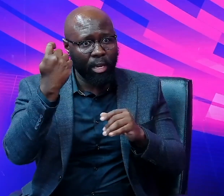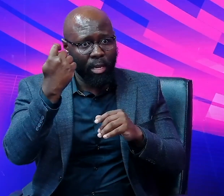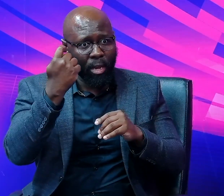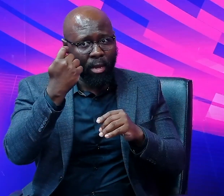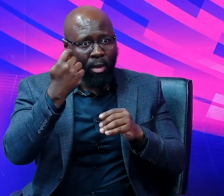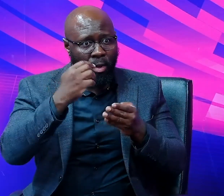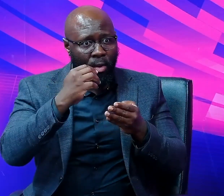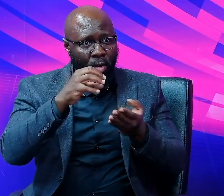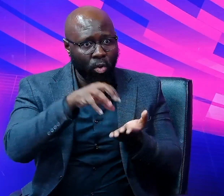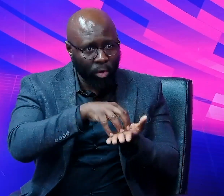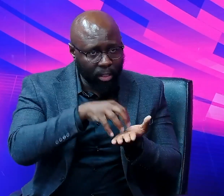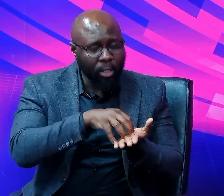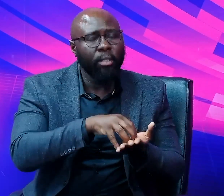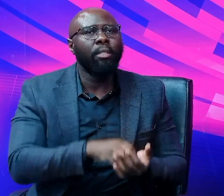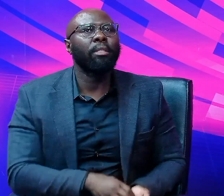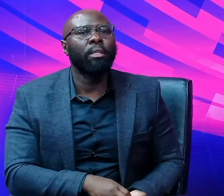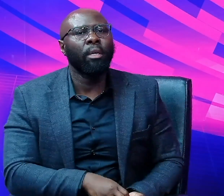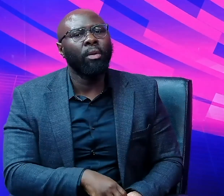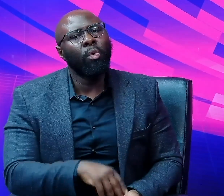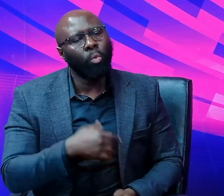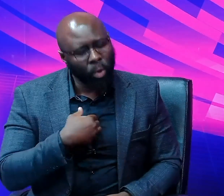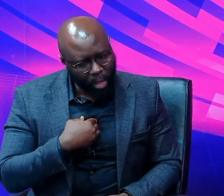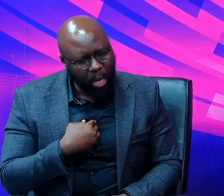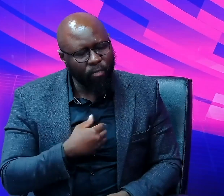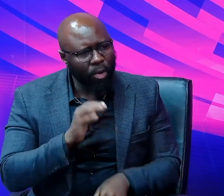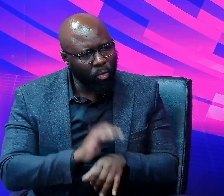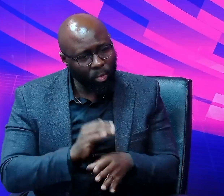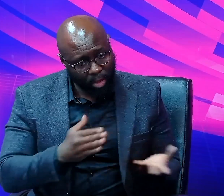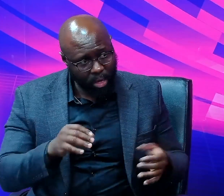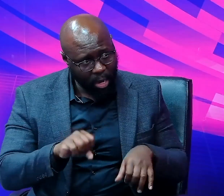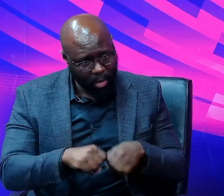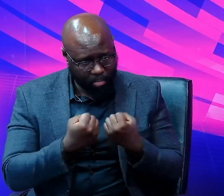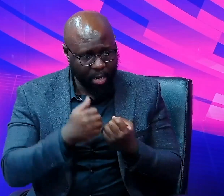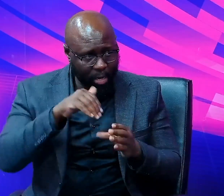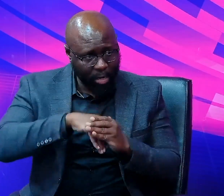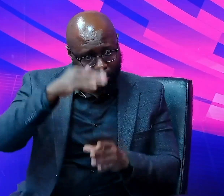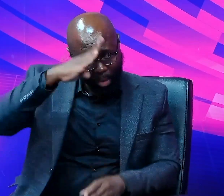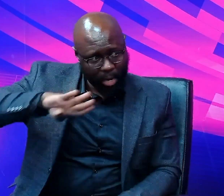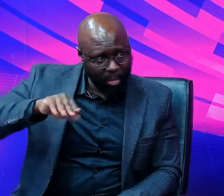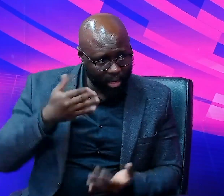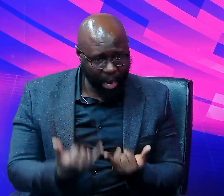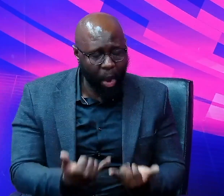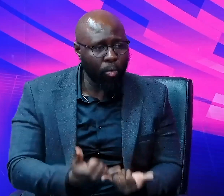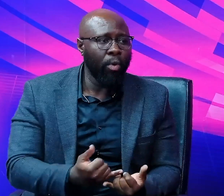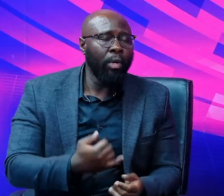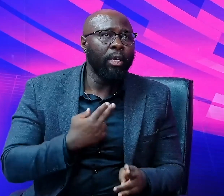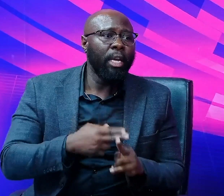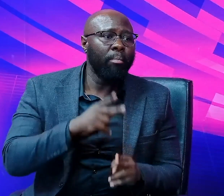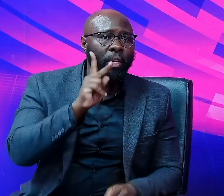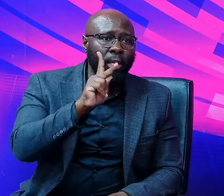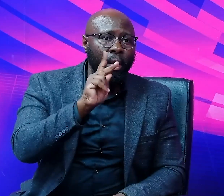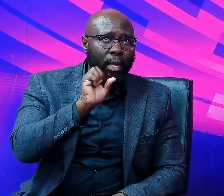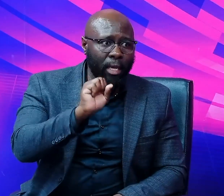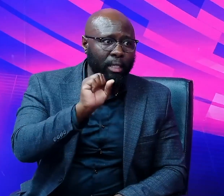one, in general, in Kenya, generally in the Kenyan context, we have a very good thing that